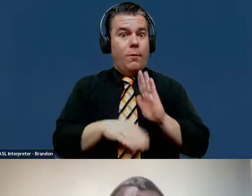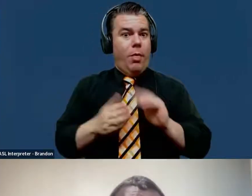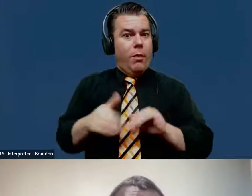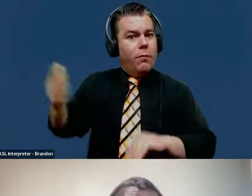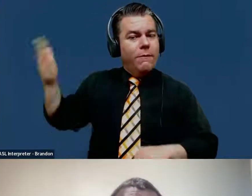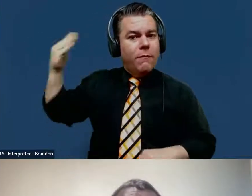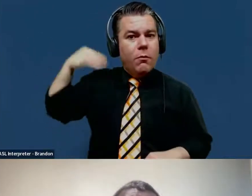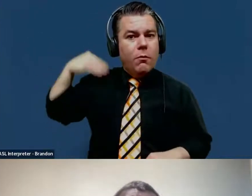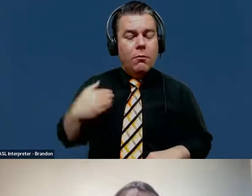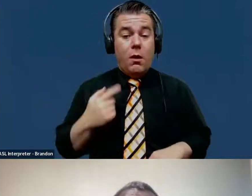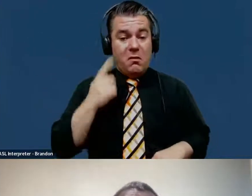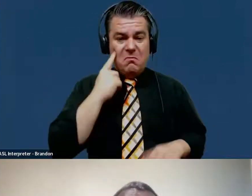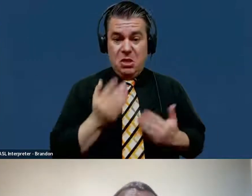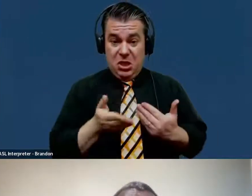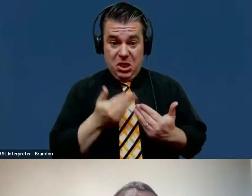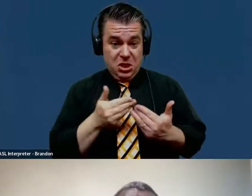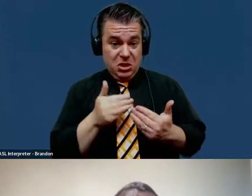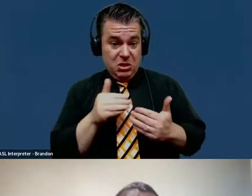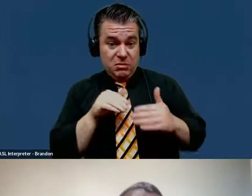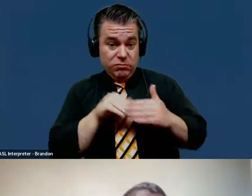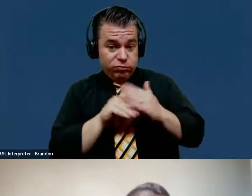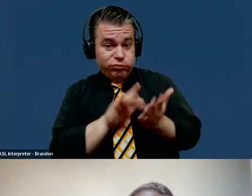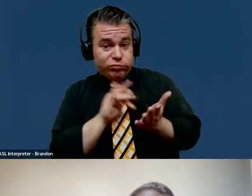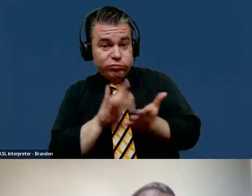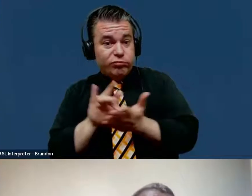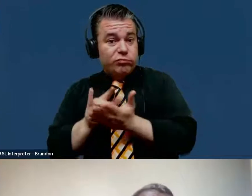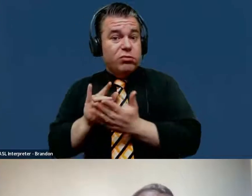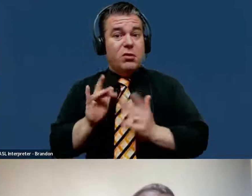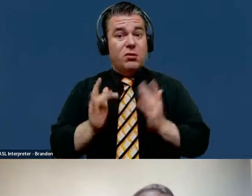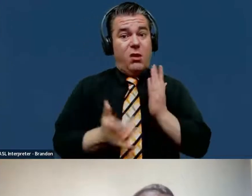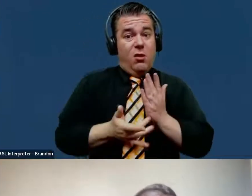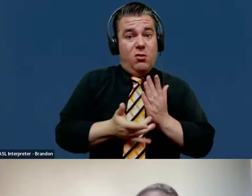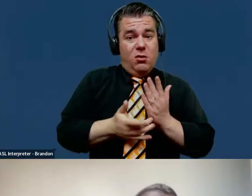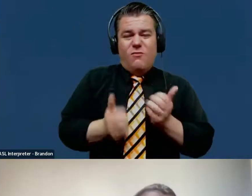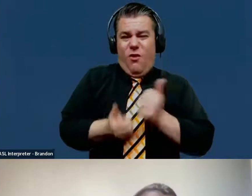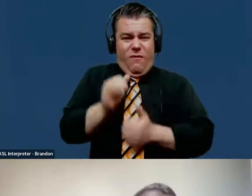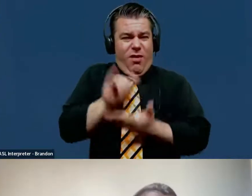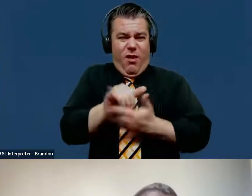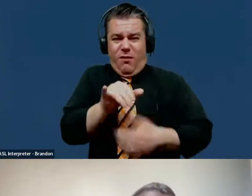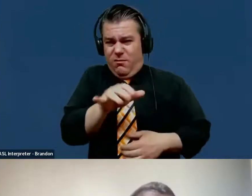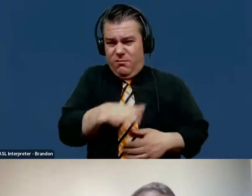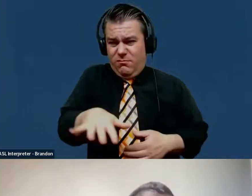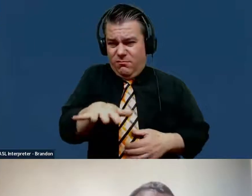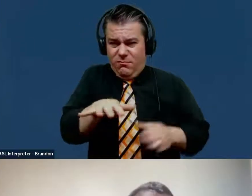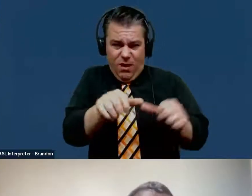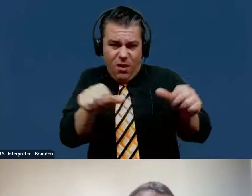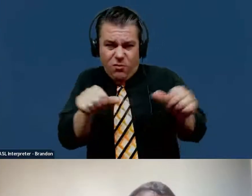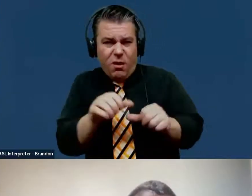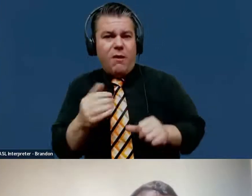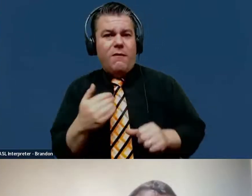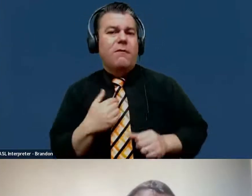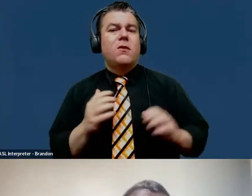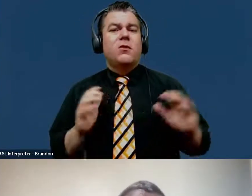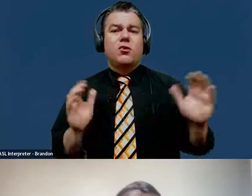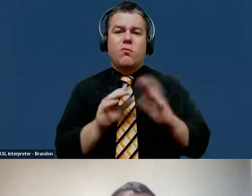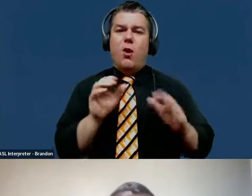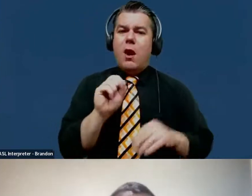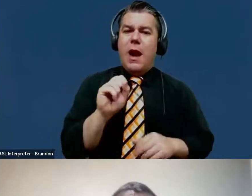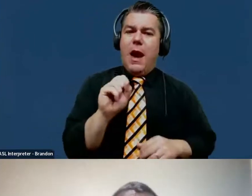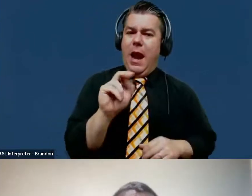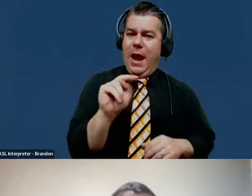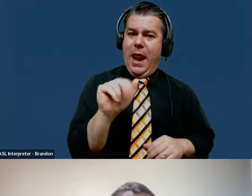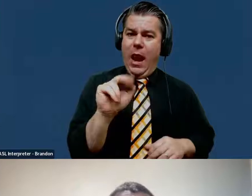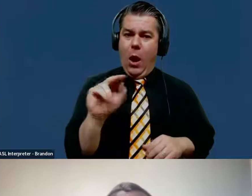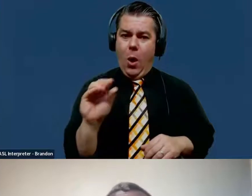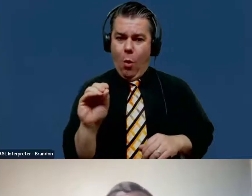of technology and most of these area, each has a small nano satellite that